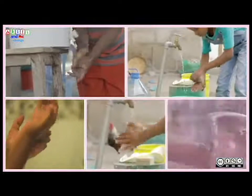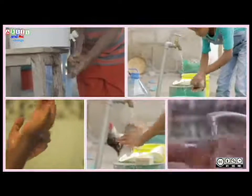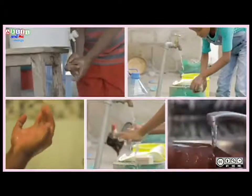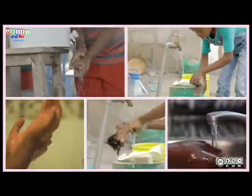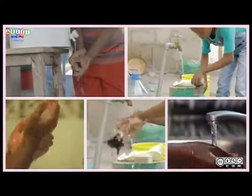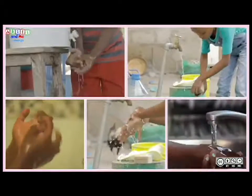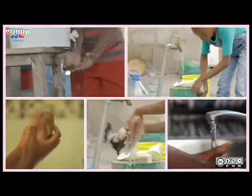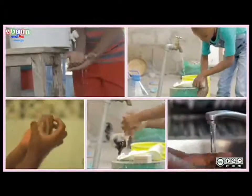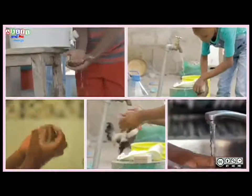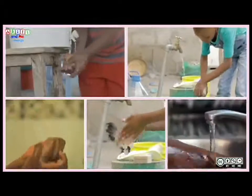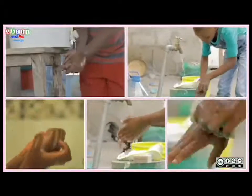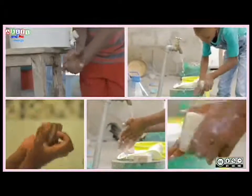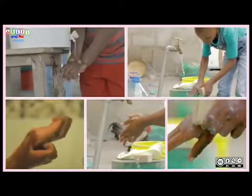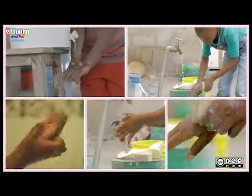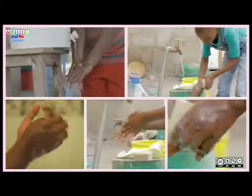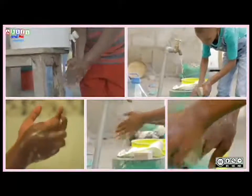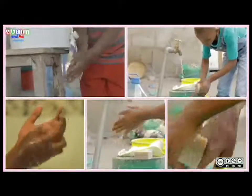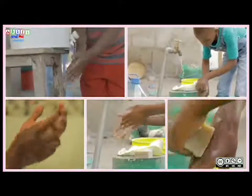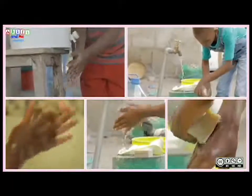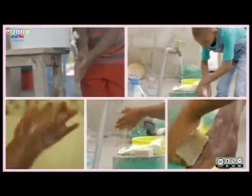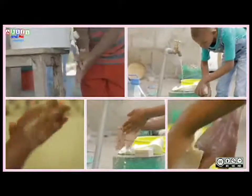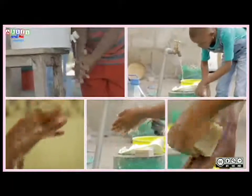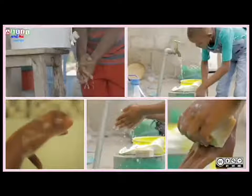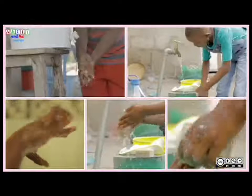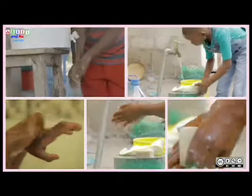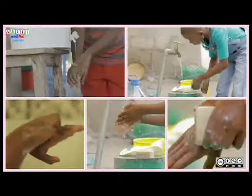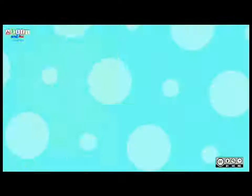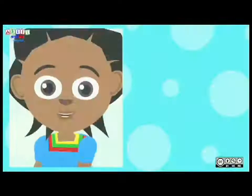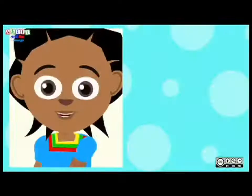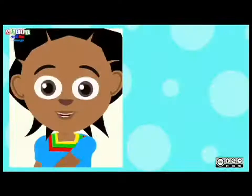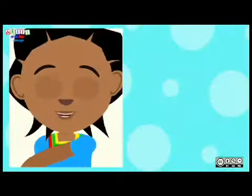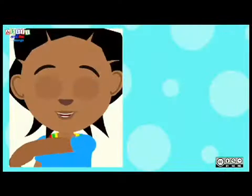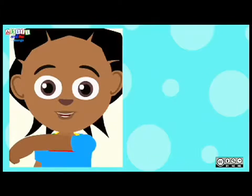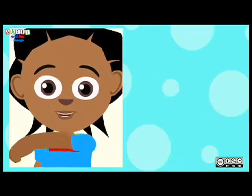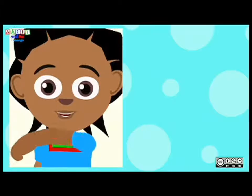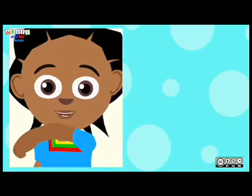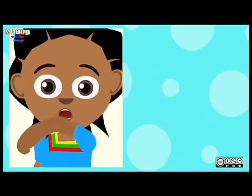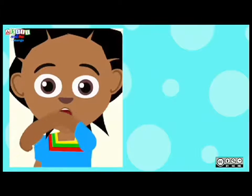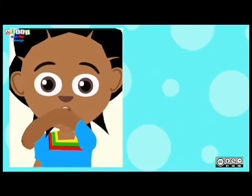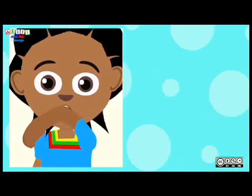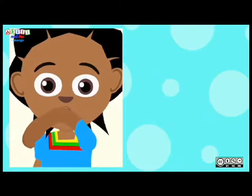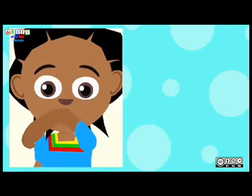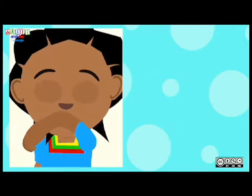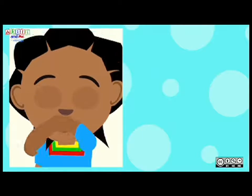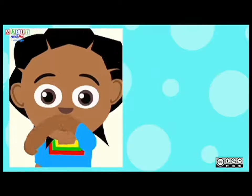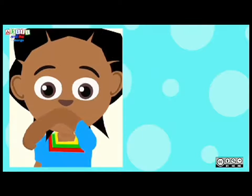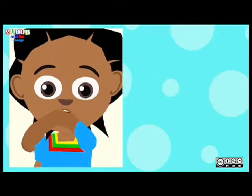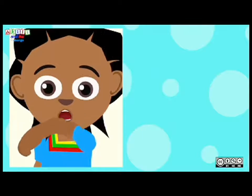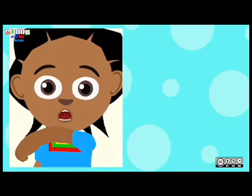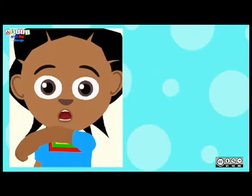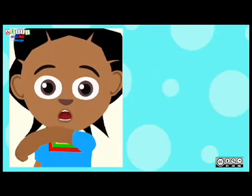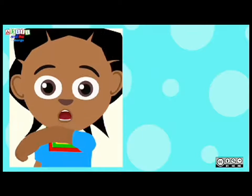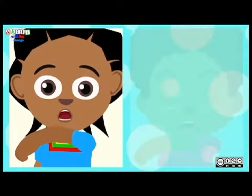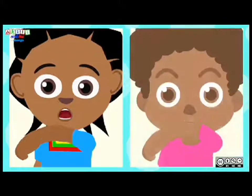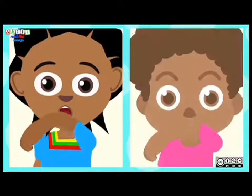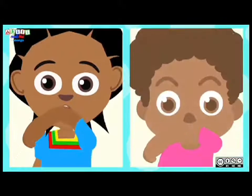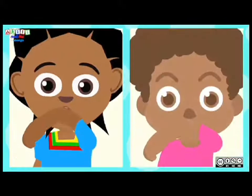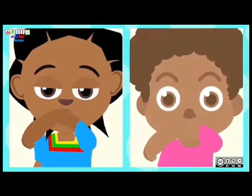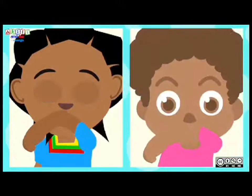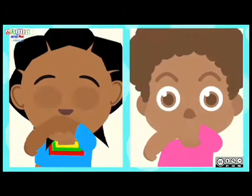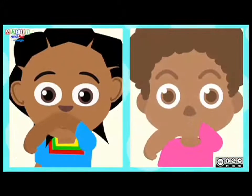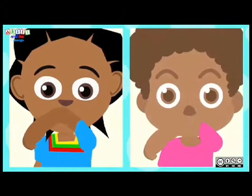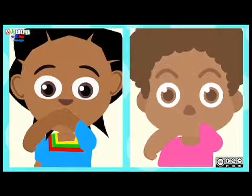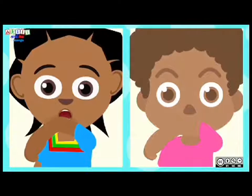away by keeping our hands clean. And when you want to sneeze or when